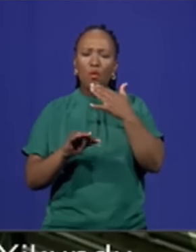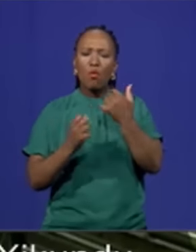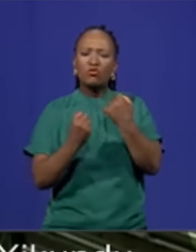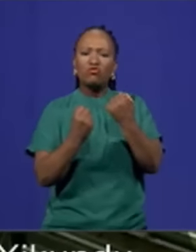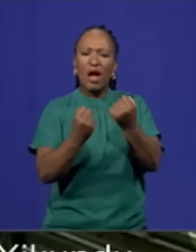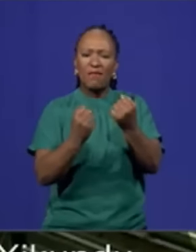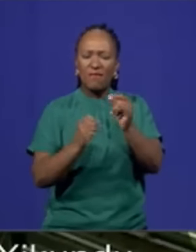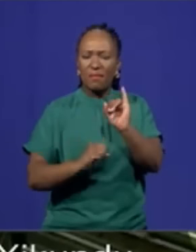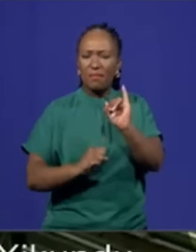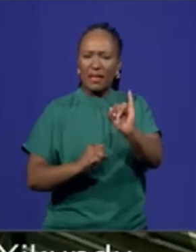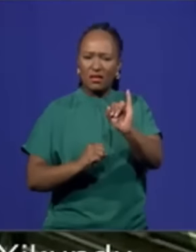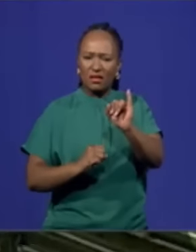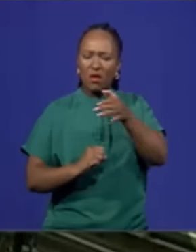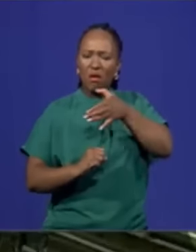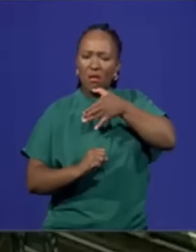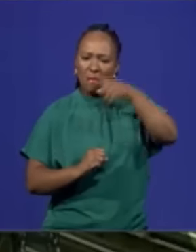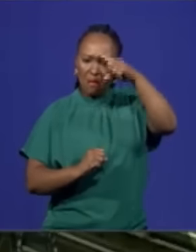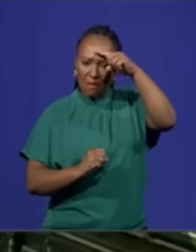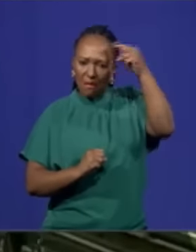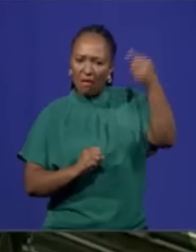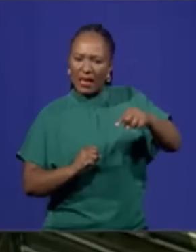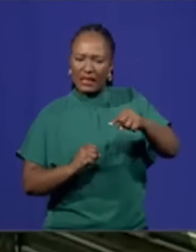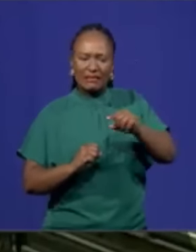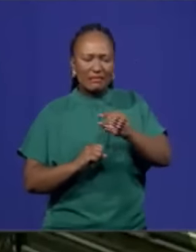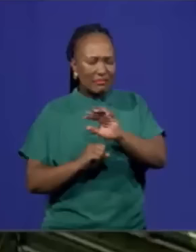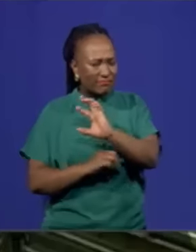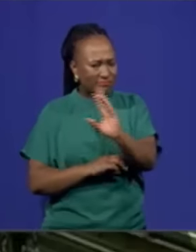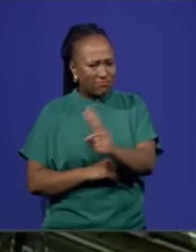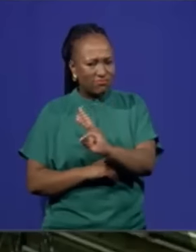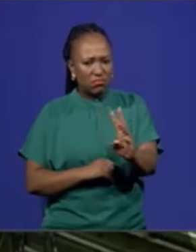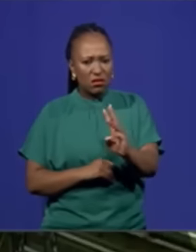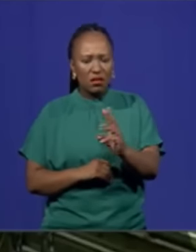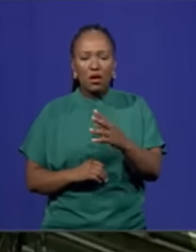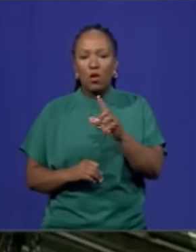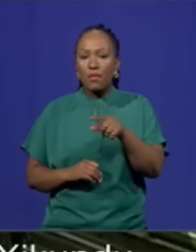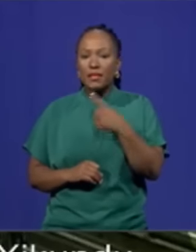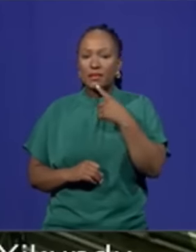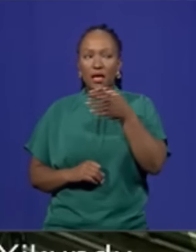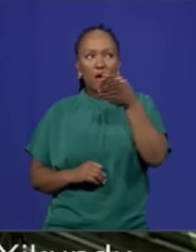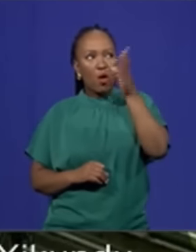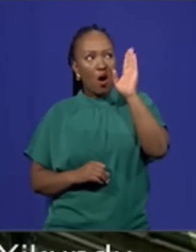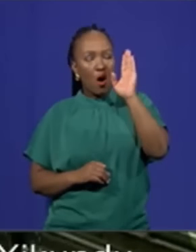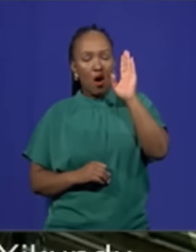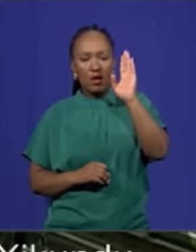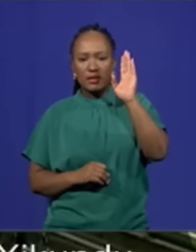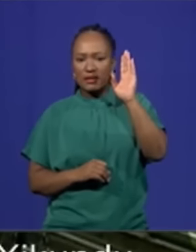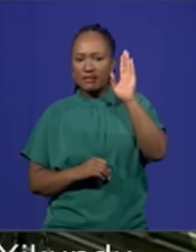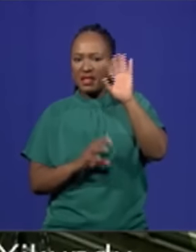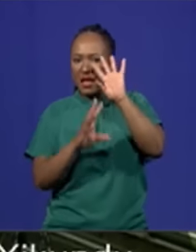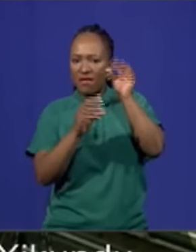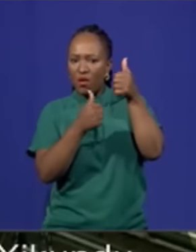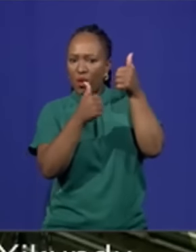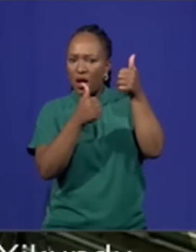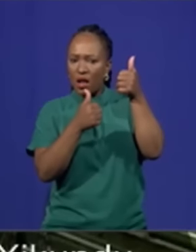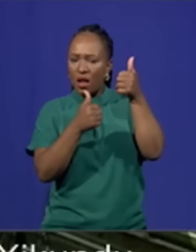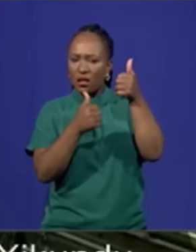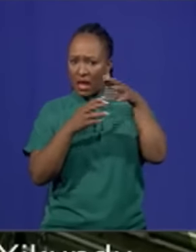is well. We must say what God gave us, God has taken. No, what God gave us, you took